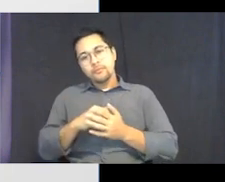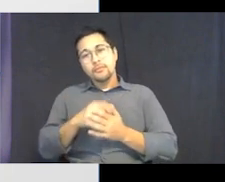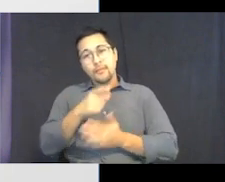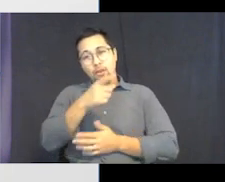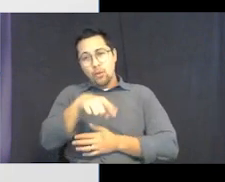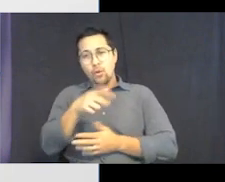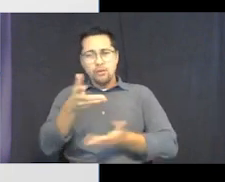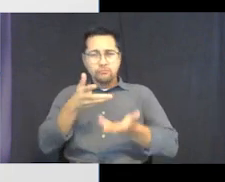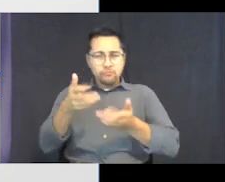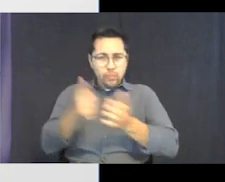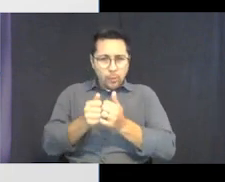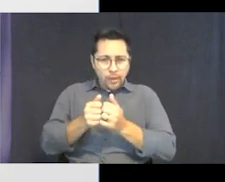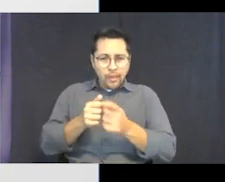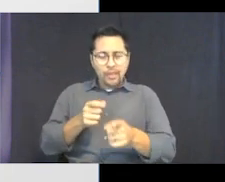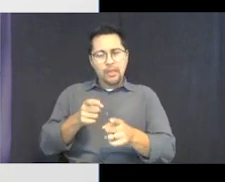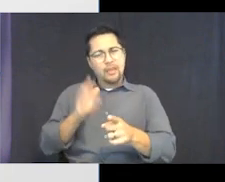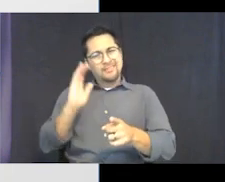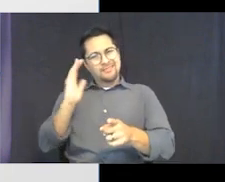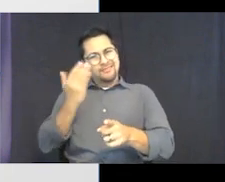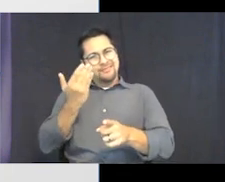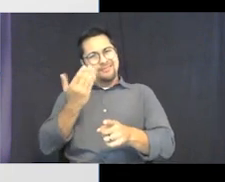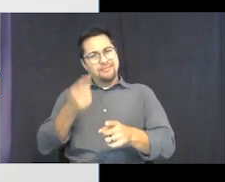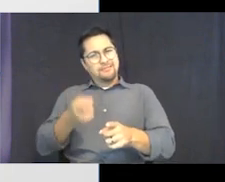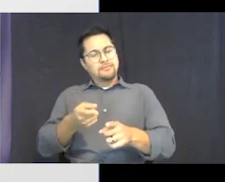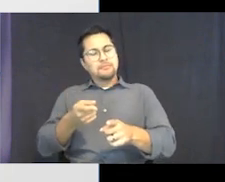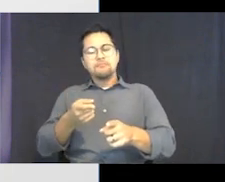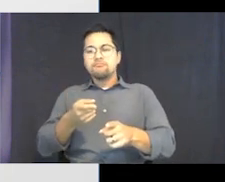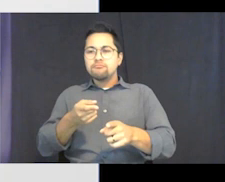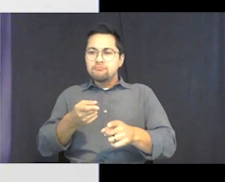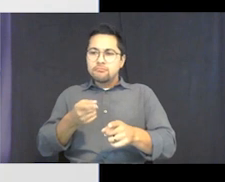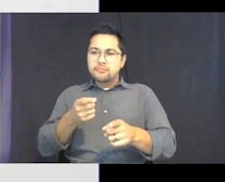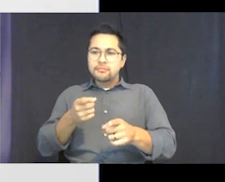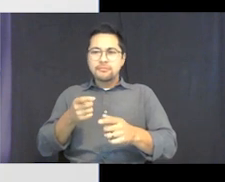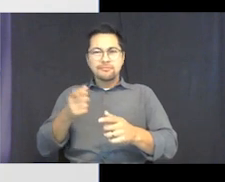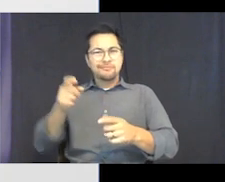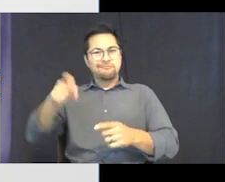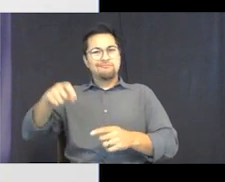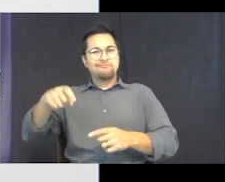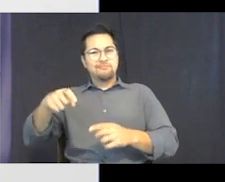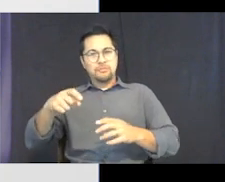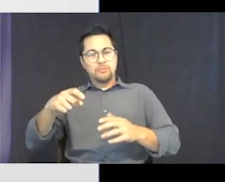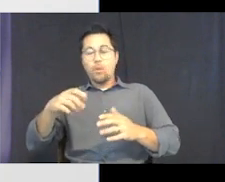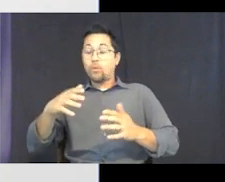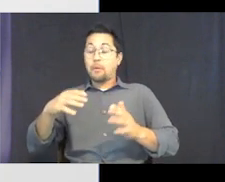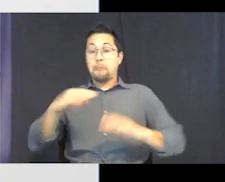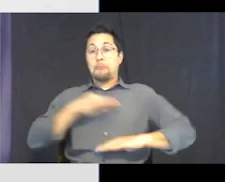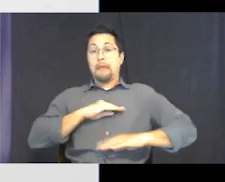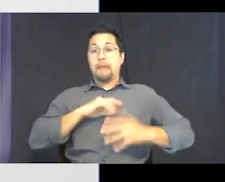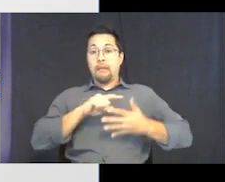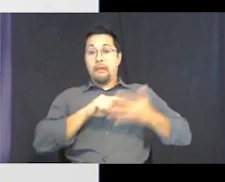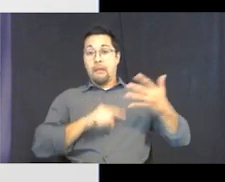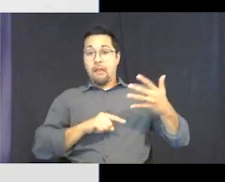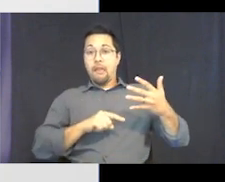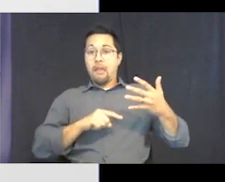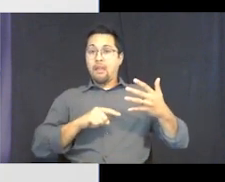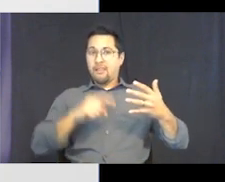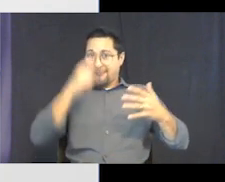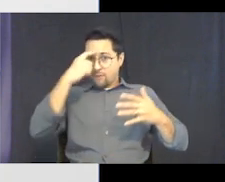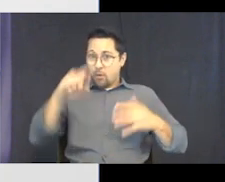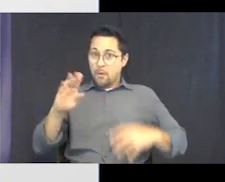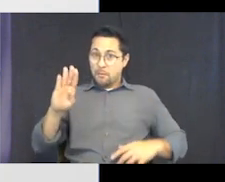that you're working with appears to be meeting the criteria for a Baker